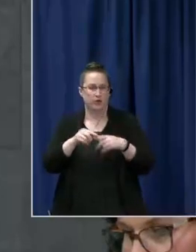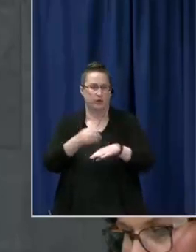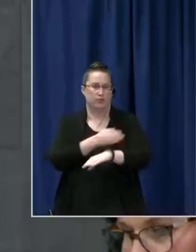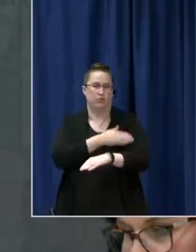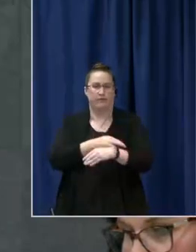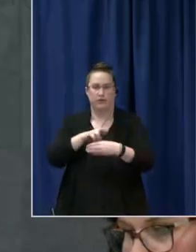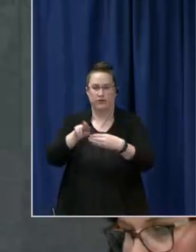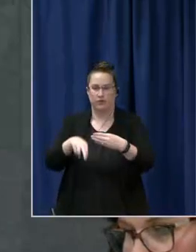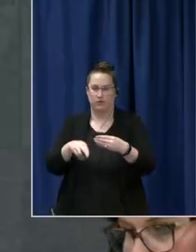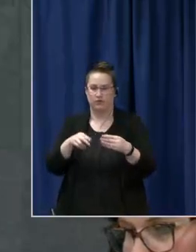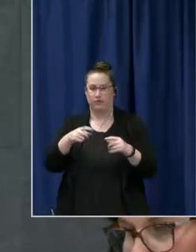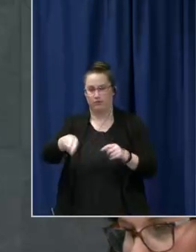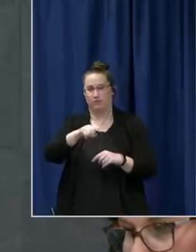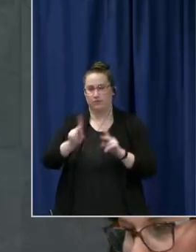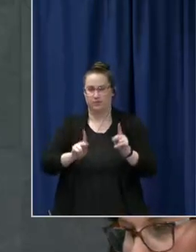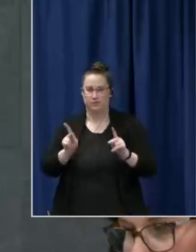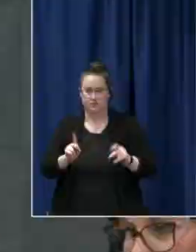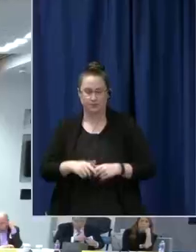outcomes.